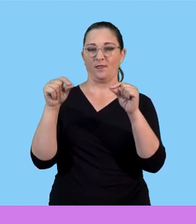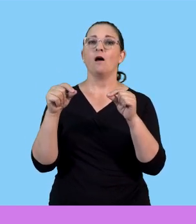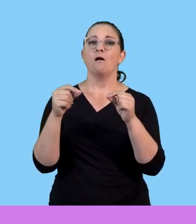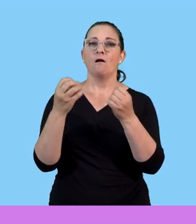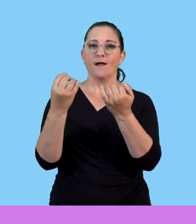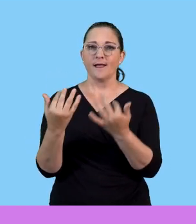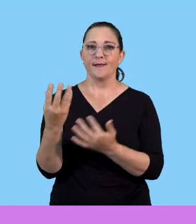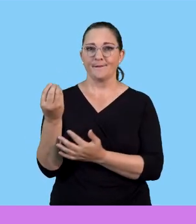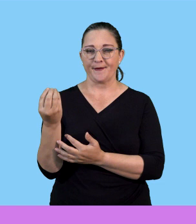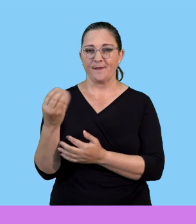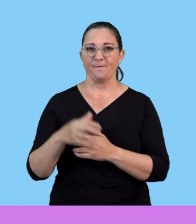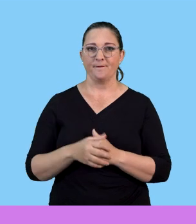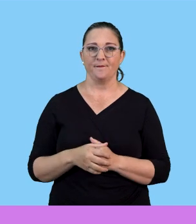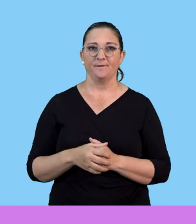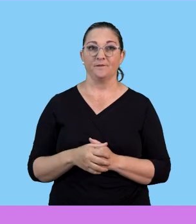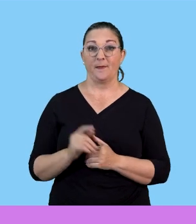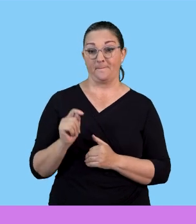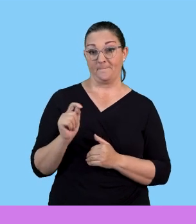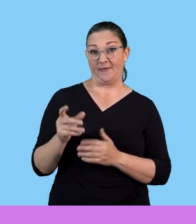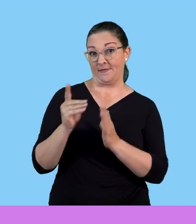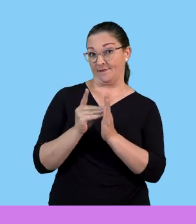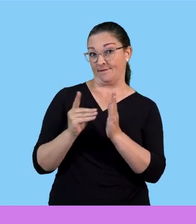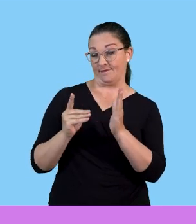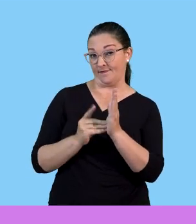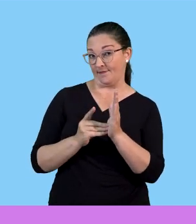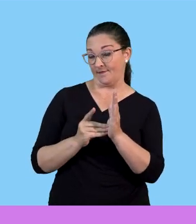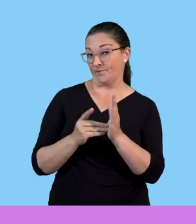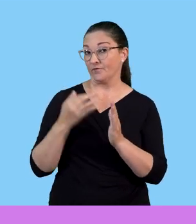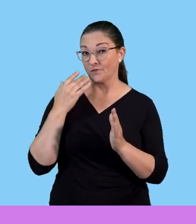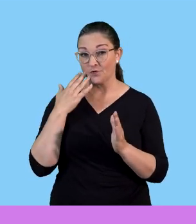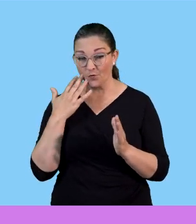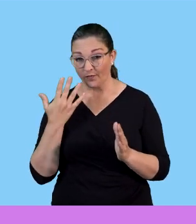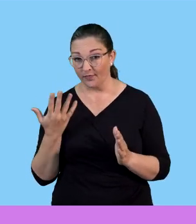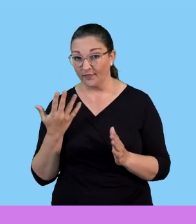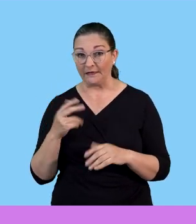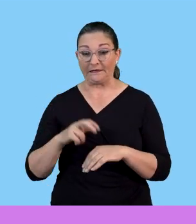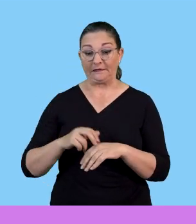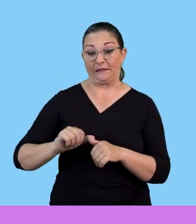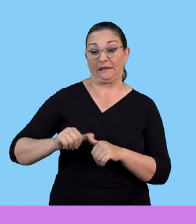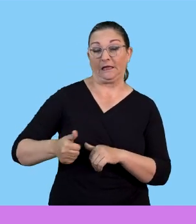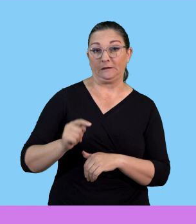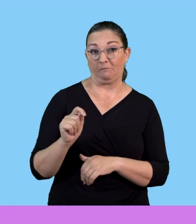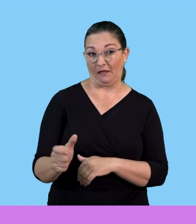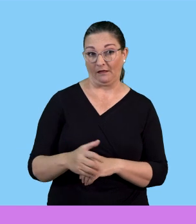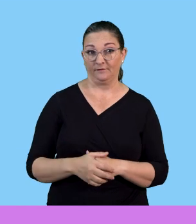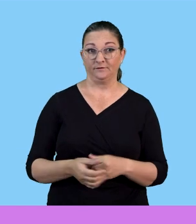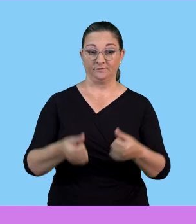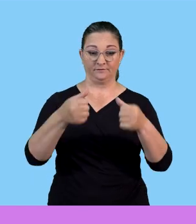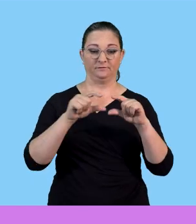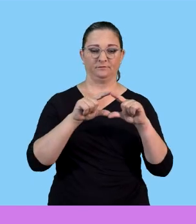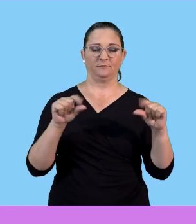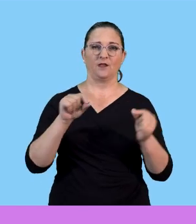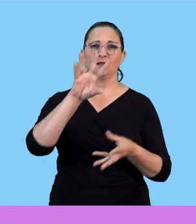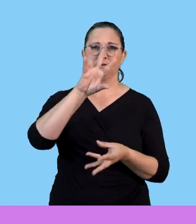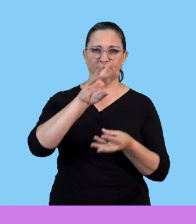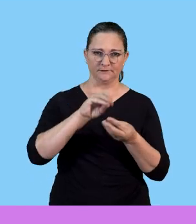Then there's an account number, a payment date that's due. So it tells you when the next payment